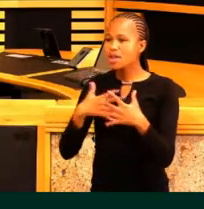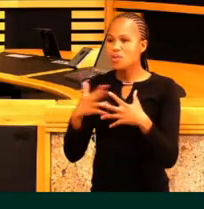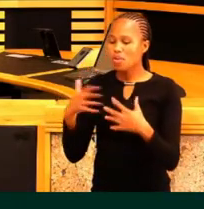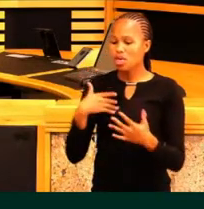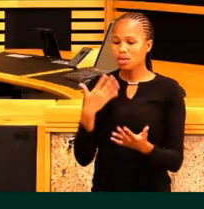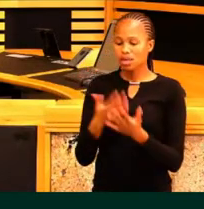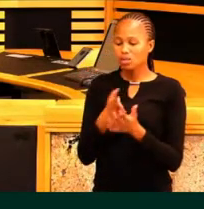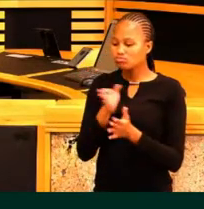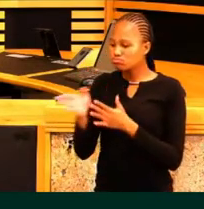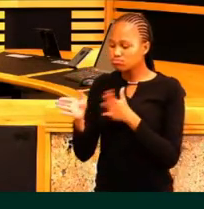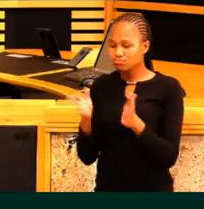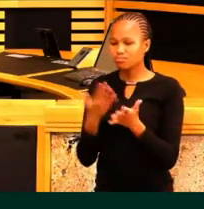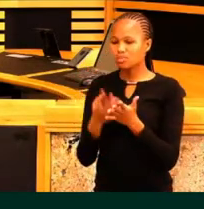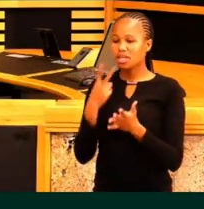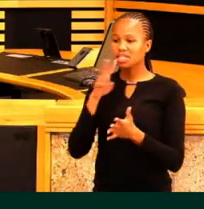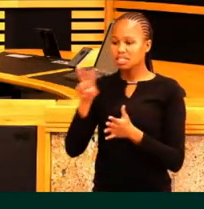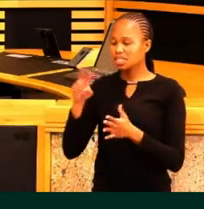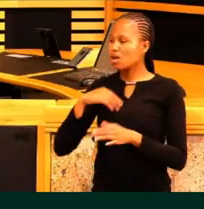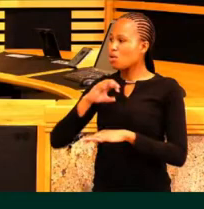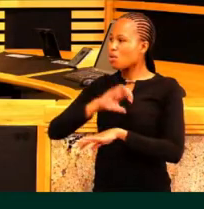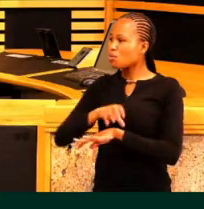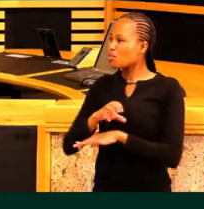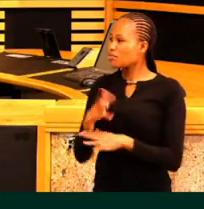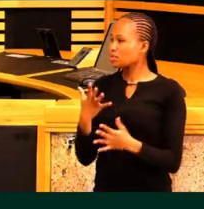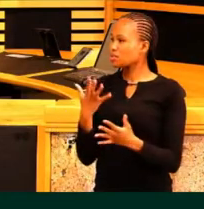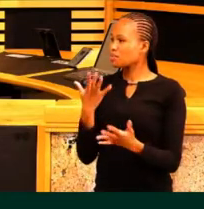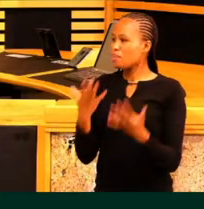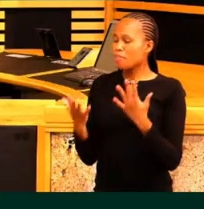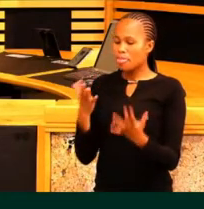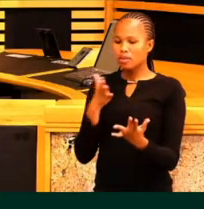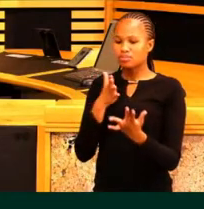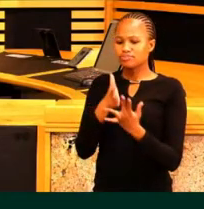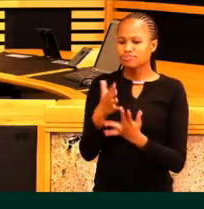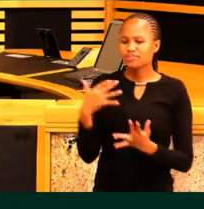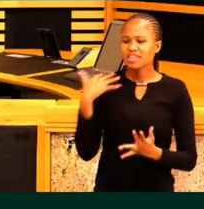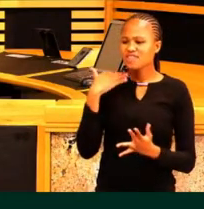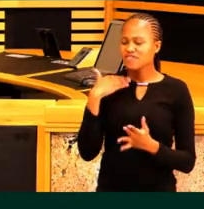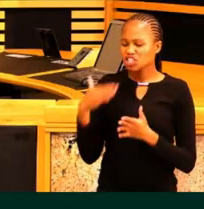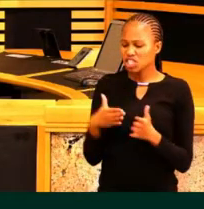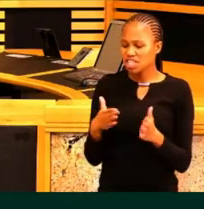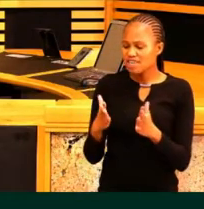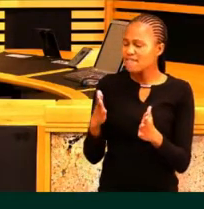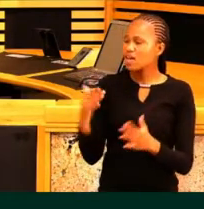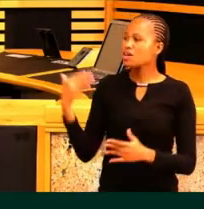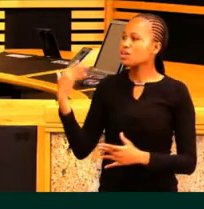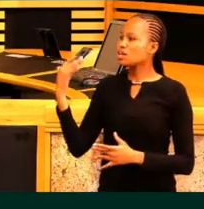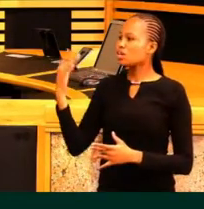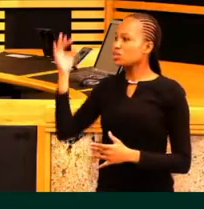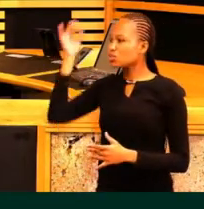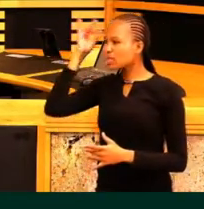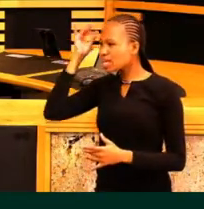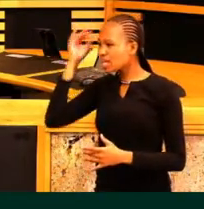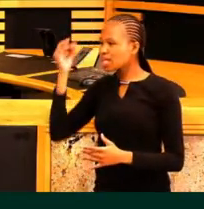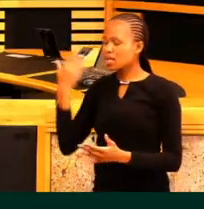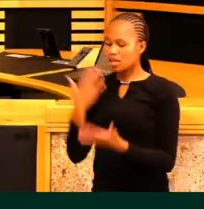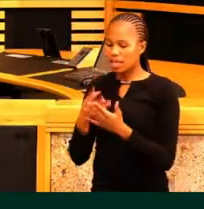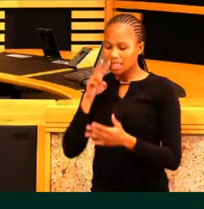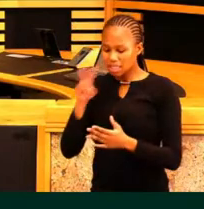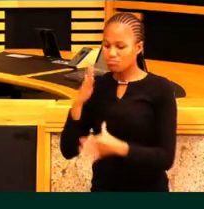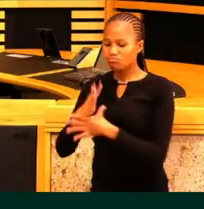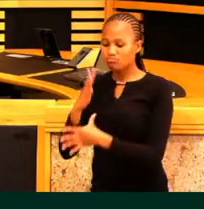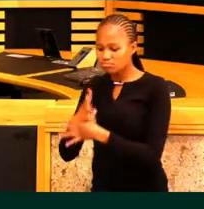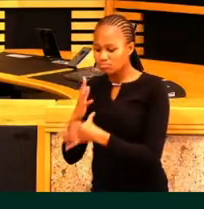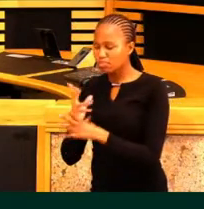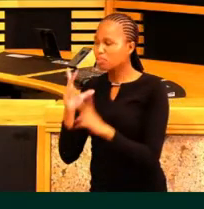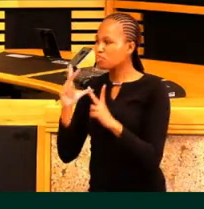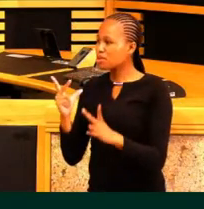all our major provincial Road whether you cross the fish River up to grahamstown work is being done whether you go on a Sunshine Coast